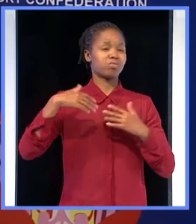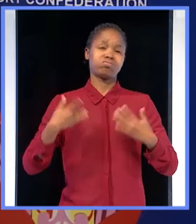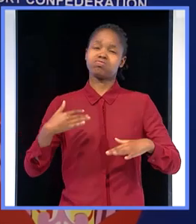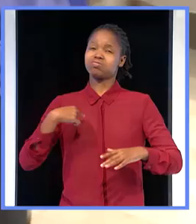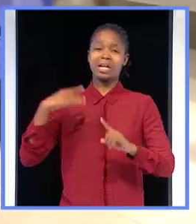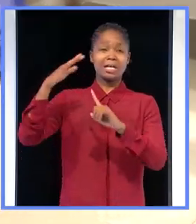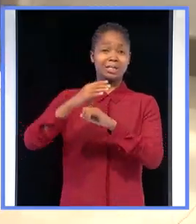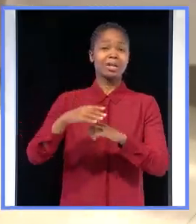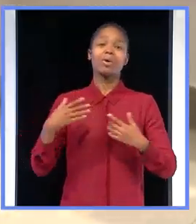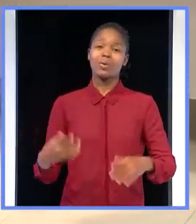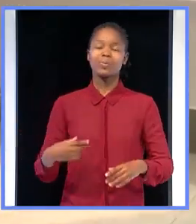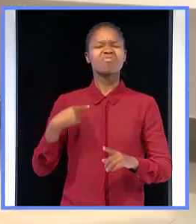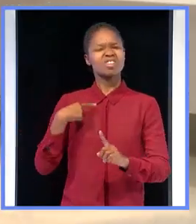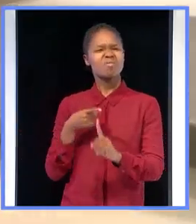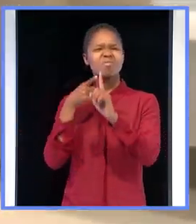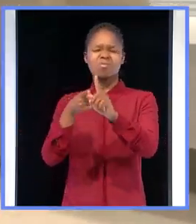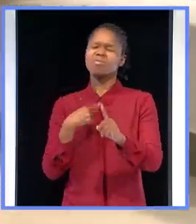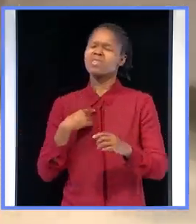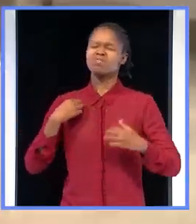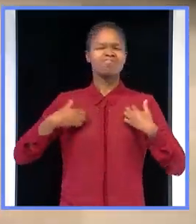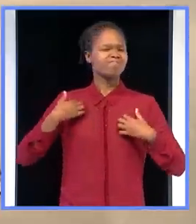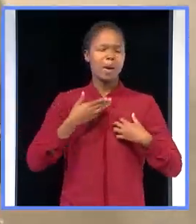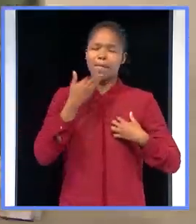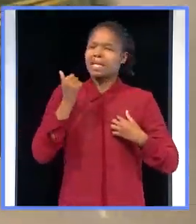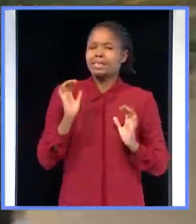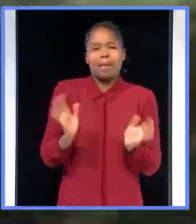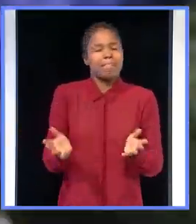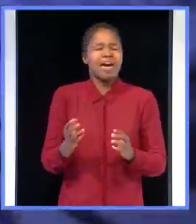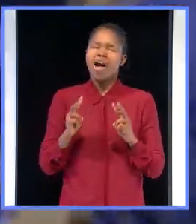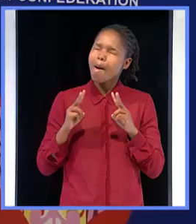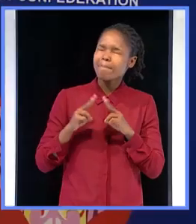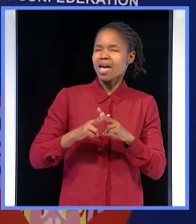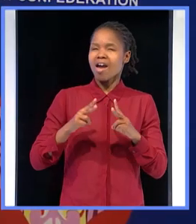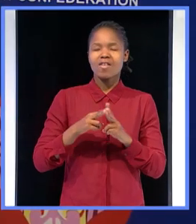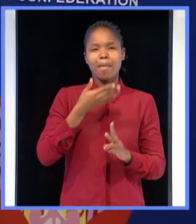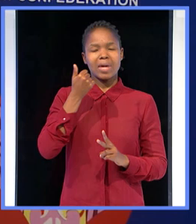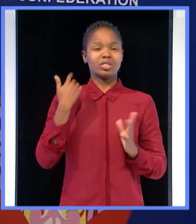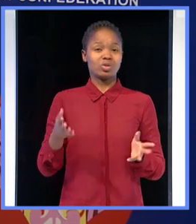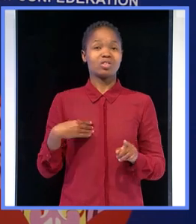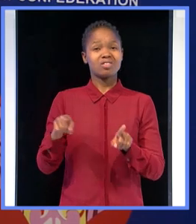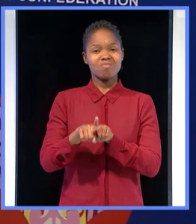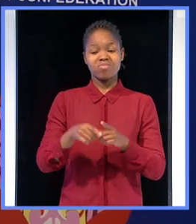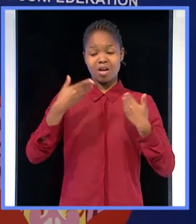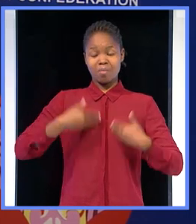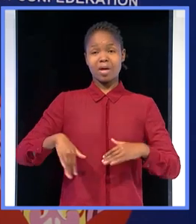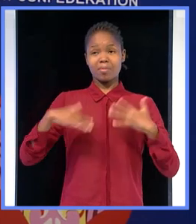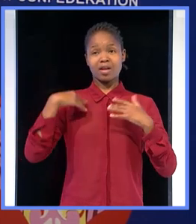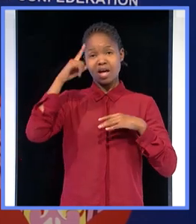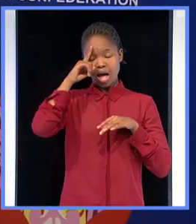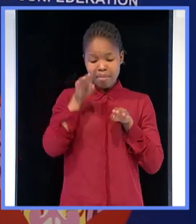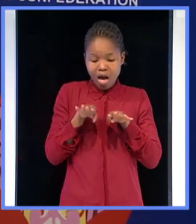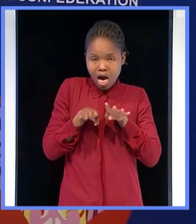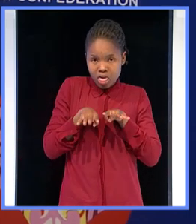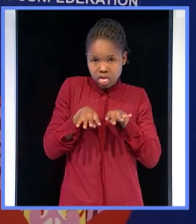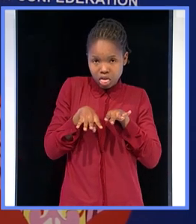far. I just want to do my best, my very, very, very best. So A few people know about clump feet and don't